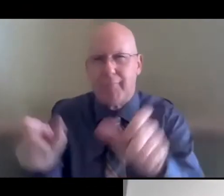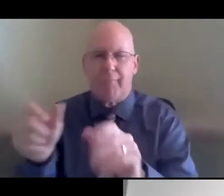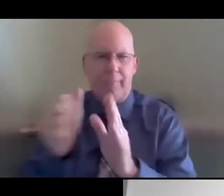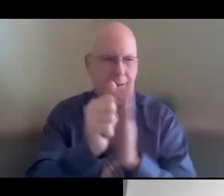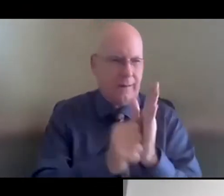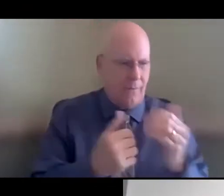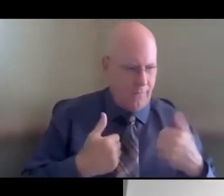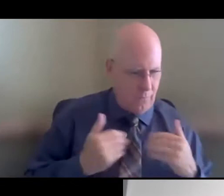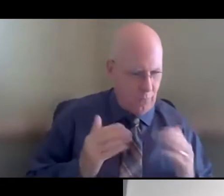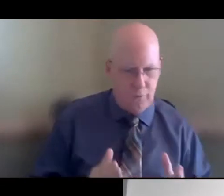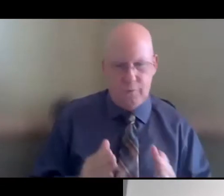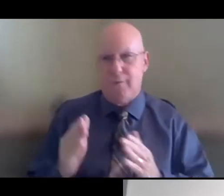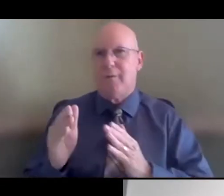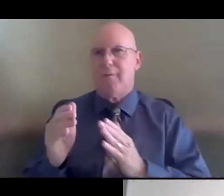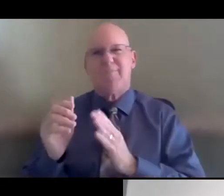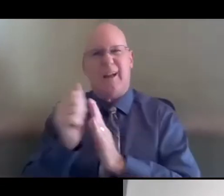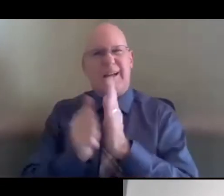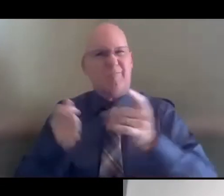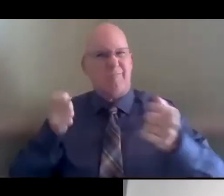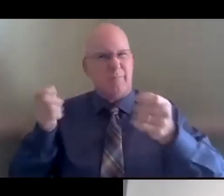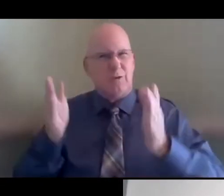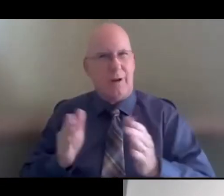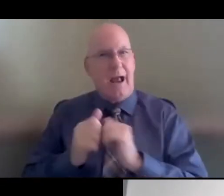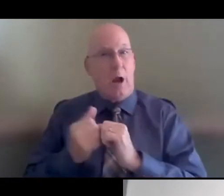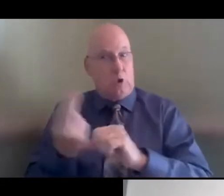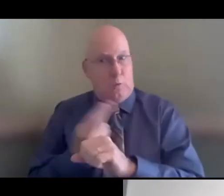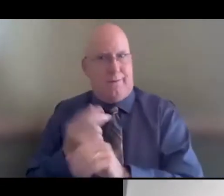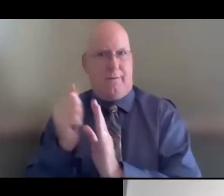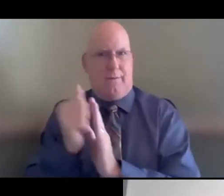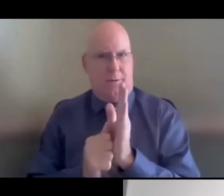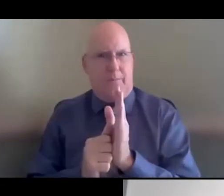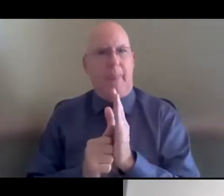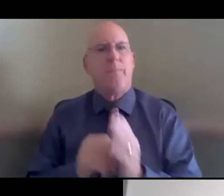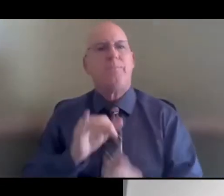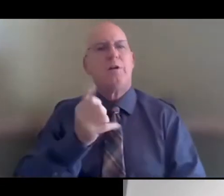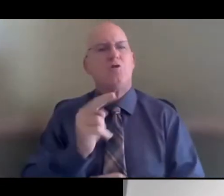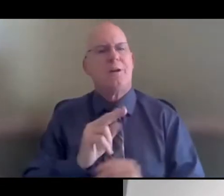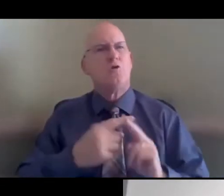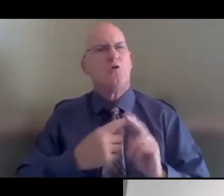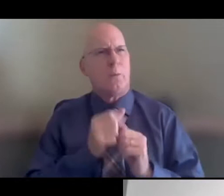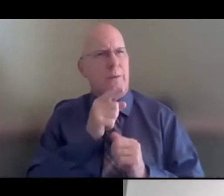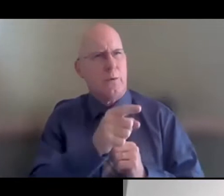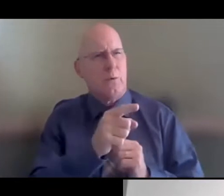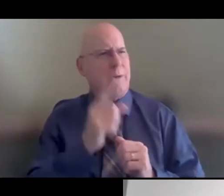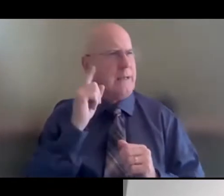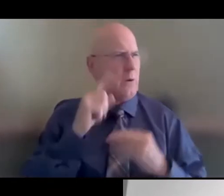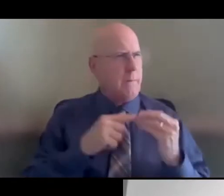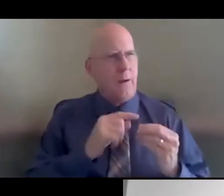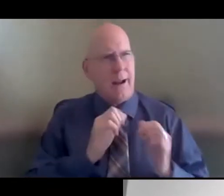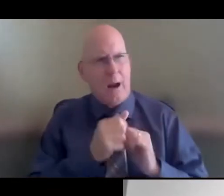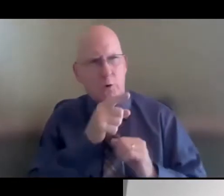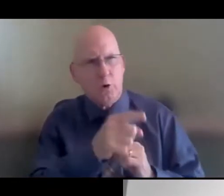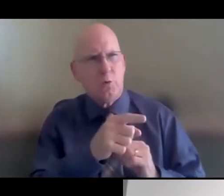or account administrators themselves, on how they're utilizing their accounts. So Jen, I want to start with you to hear a little bit about how you